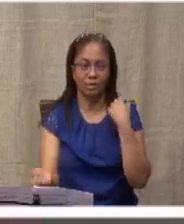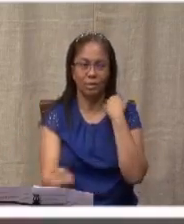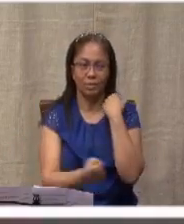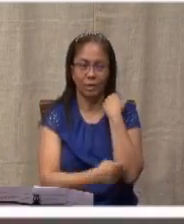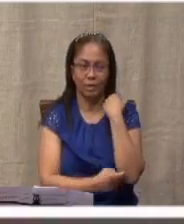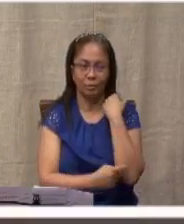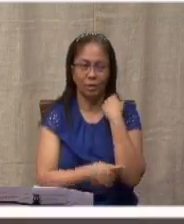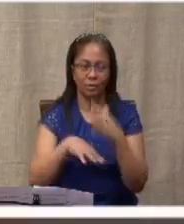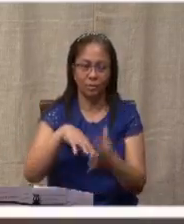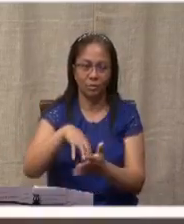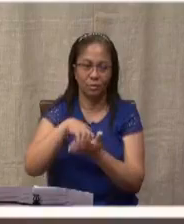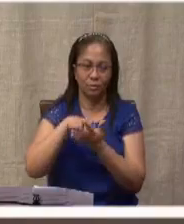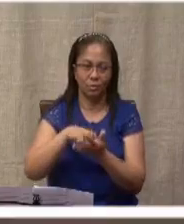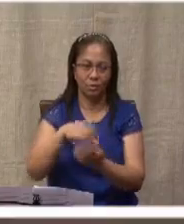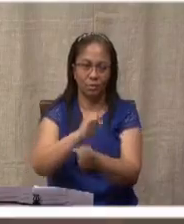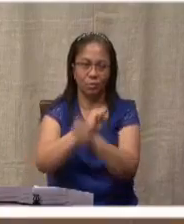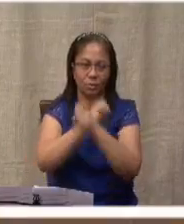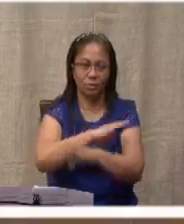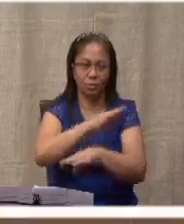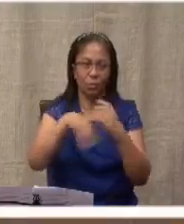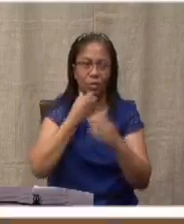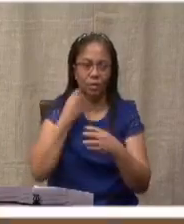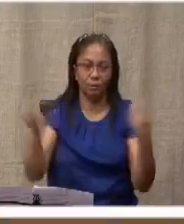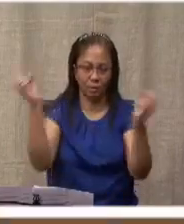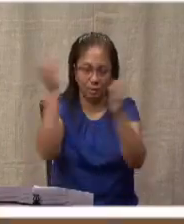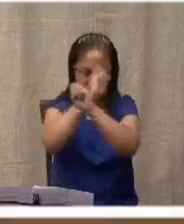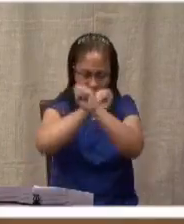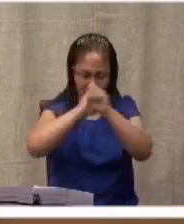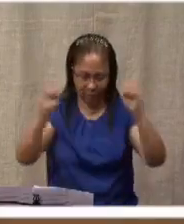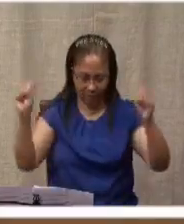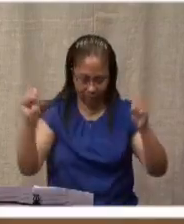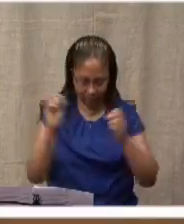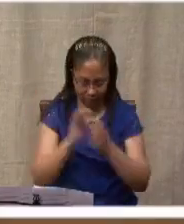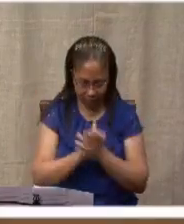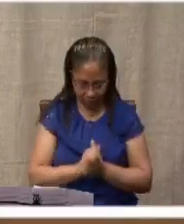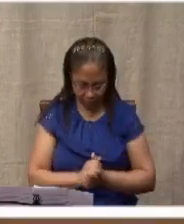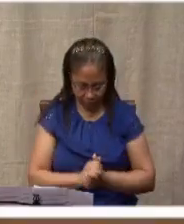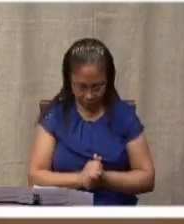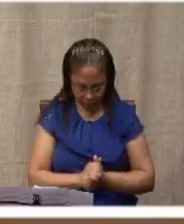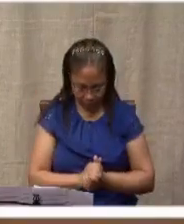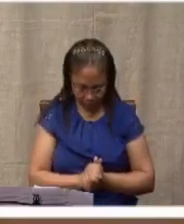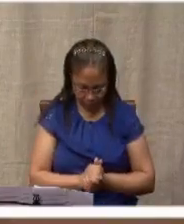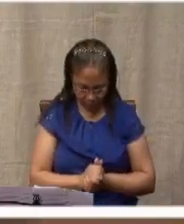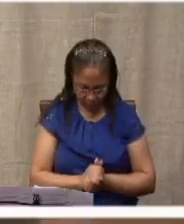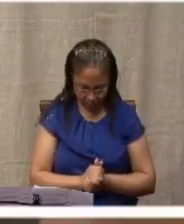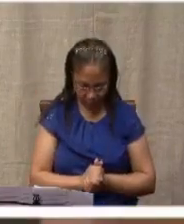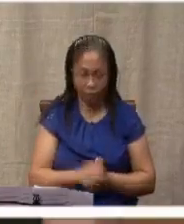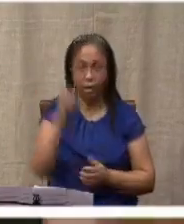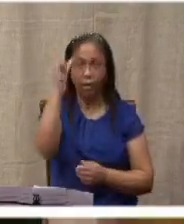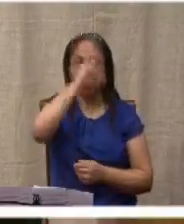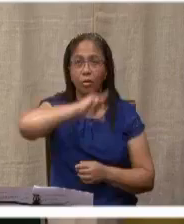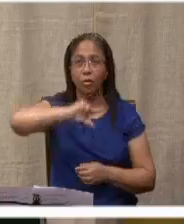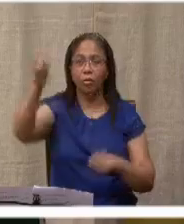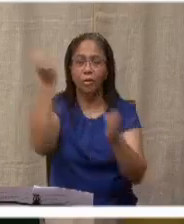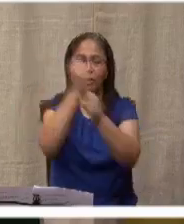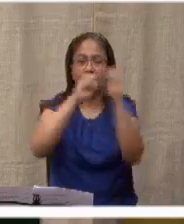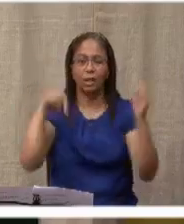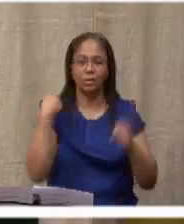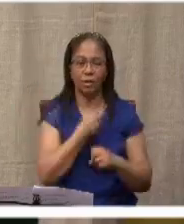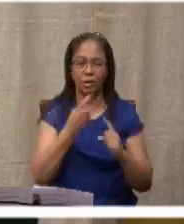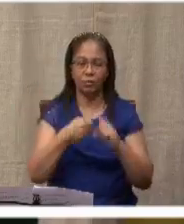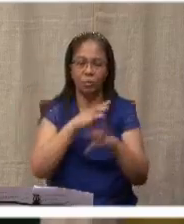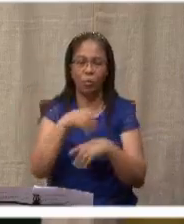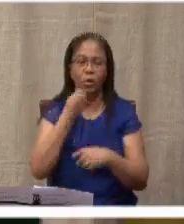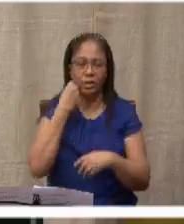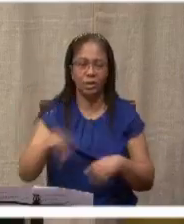us and lead us not into temptation but deliver us deliver us lord we pray from